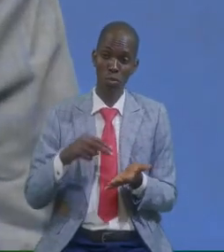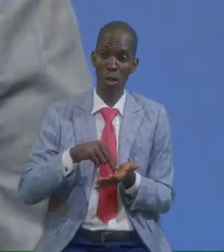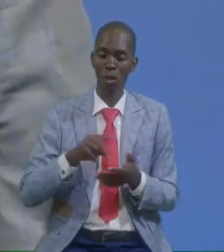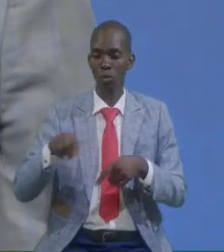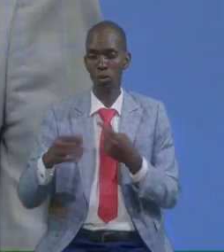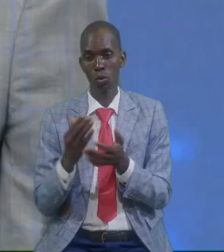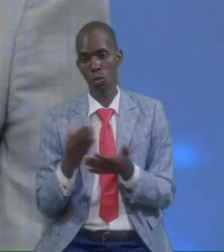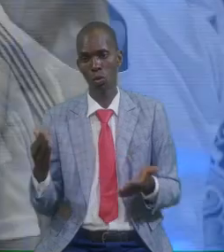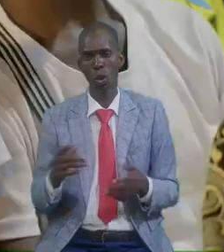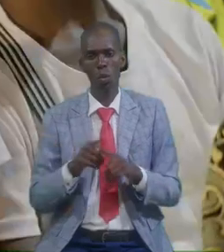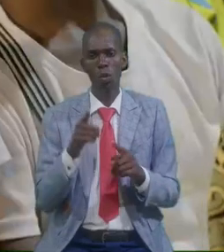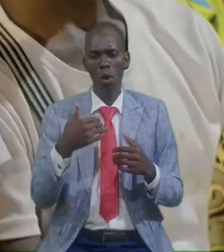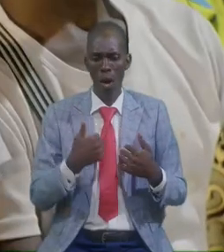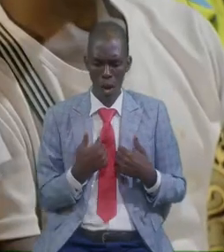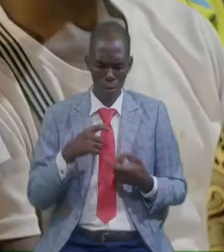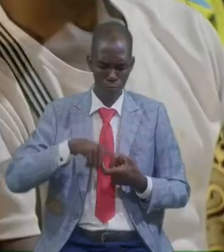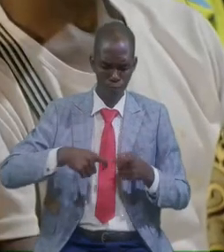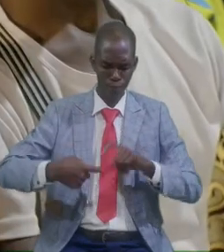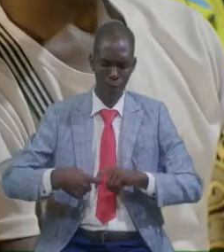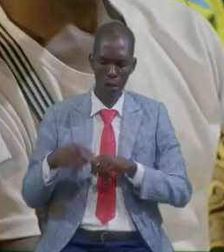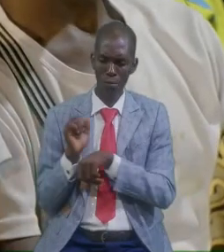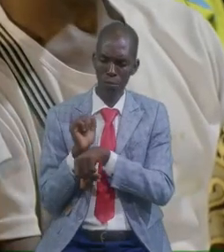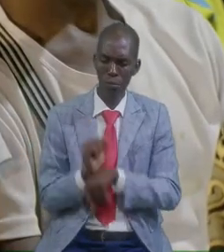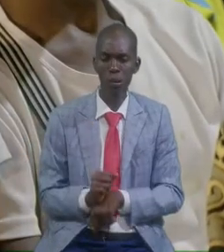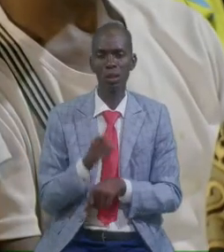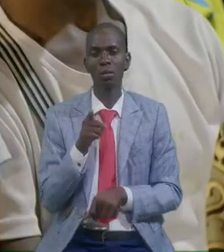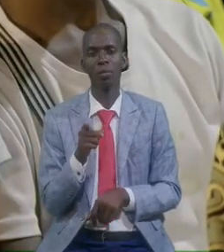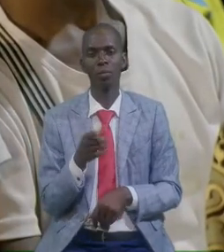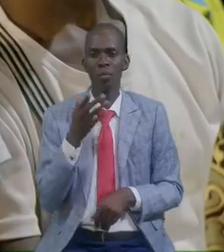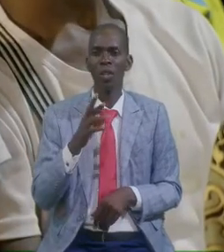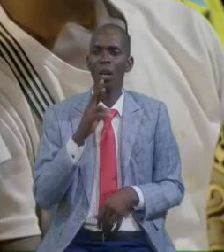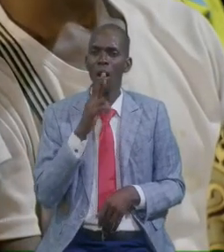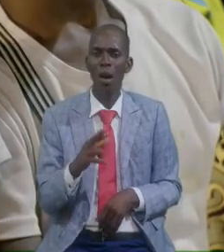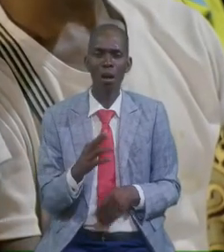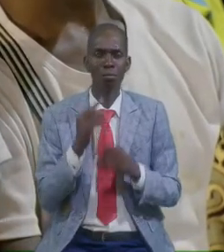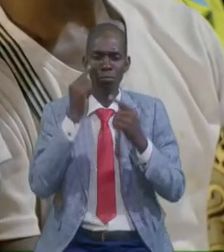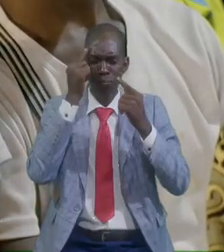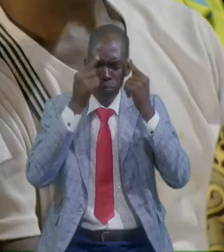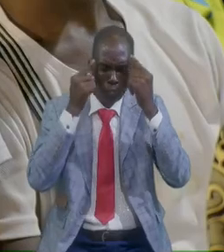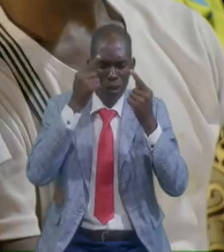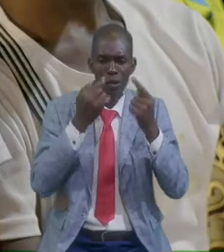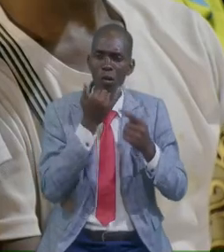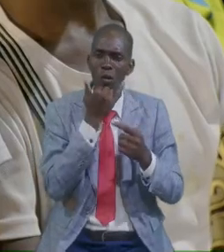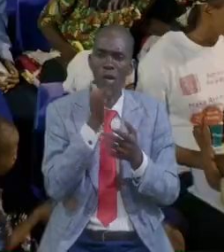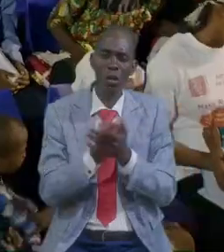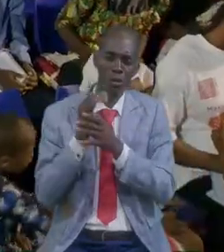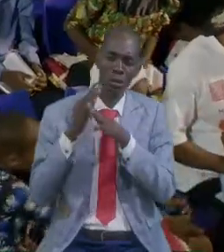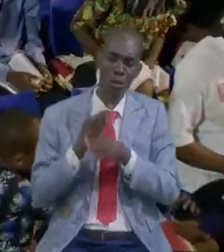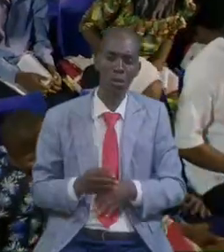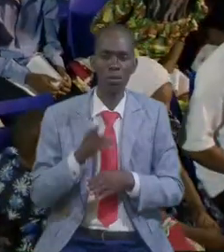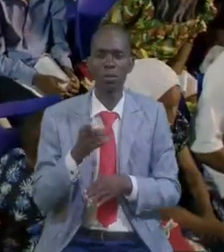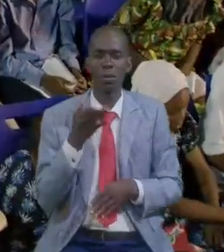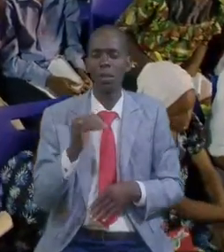chains that hold you back. There are thoughts that hinder you. There is guilt